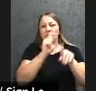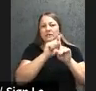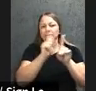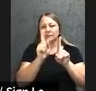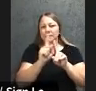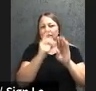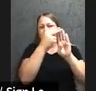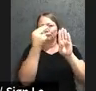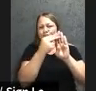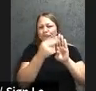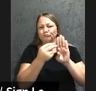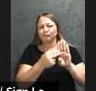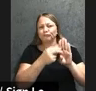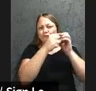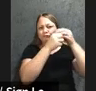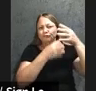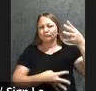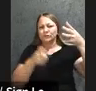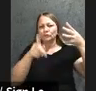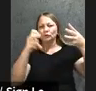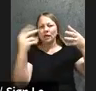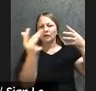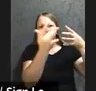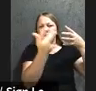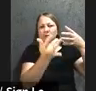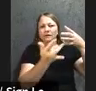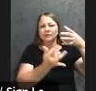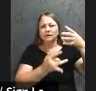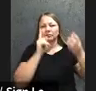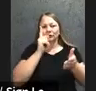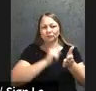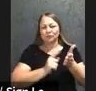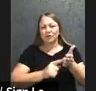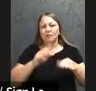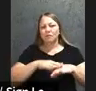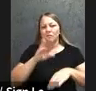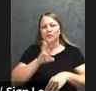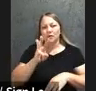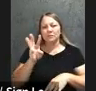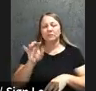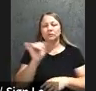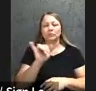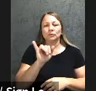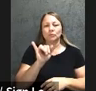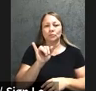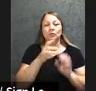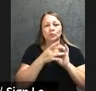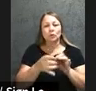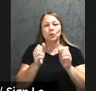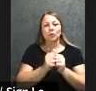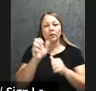COVID-19 and the Americans with Disabilities Act. Also, remember, if you do